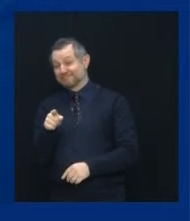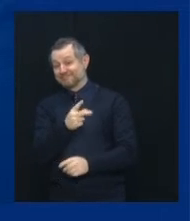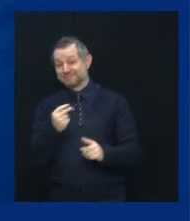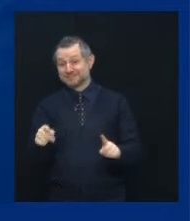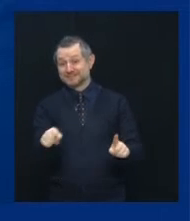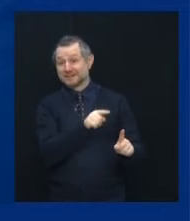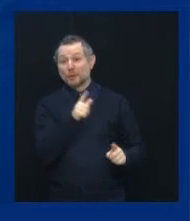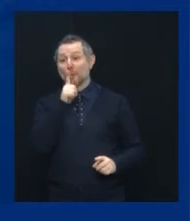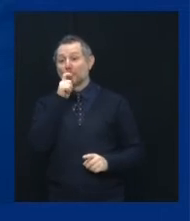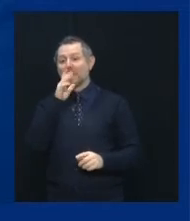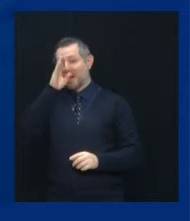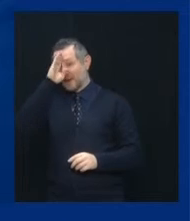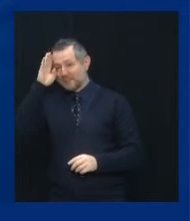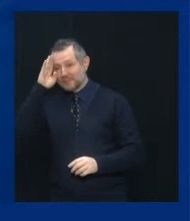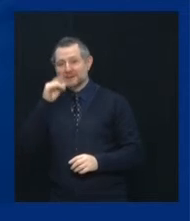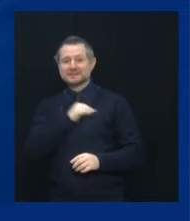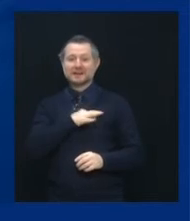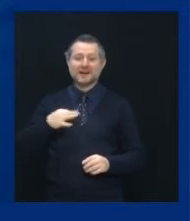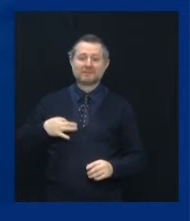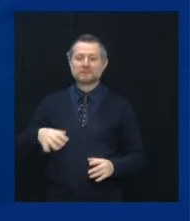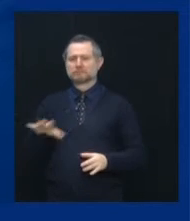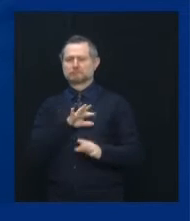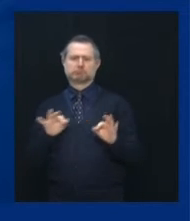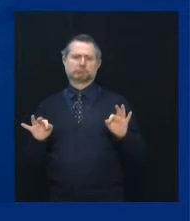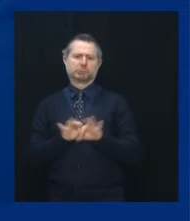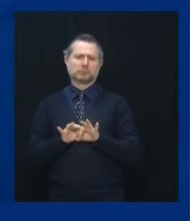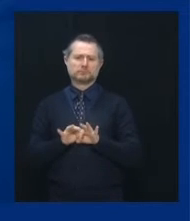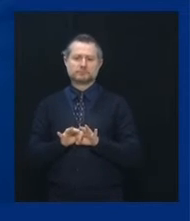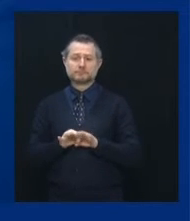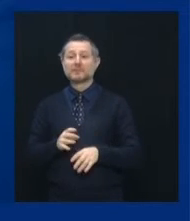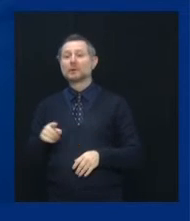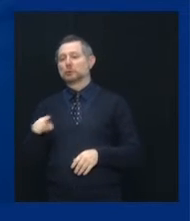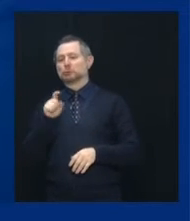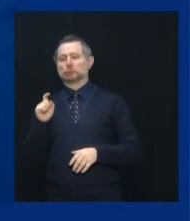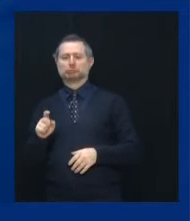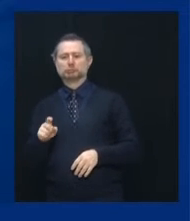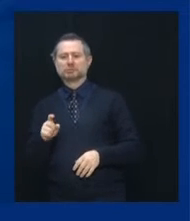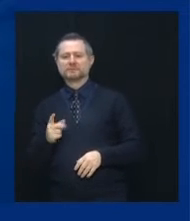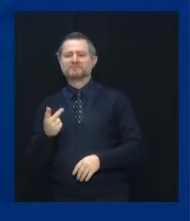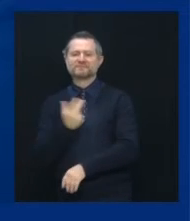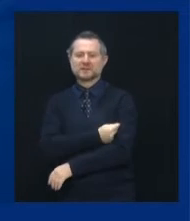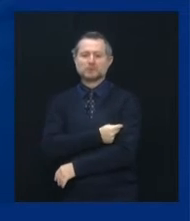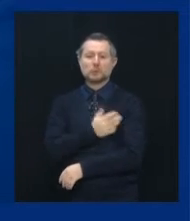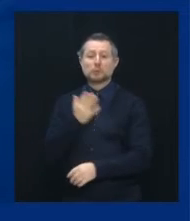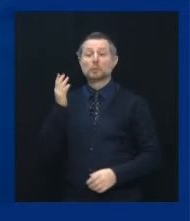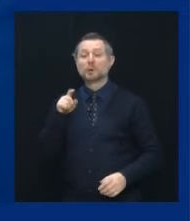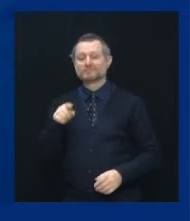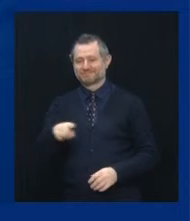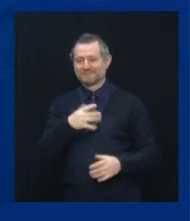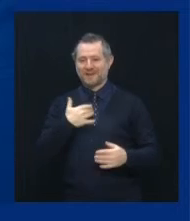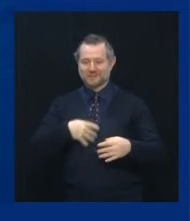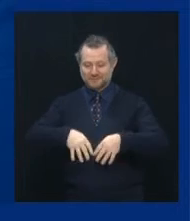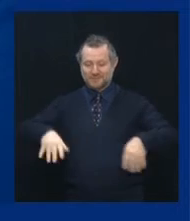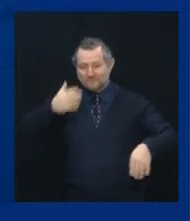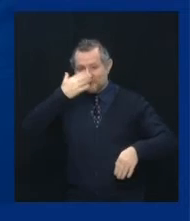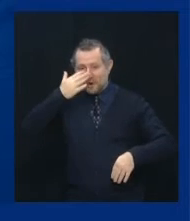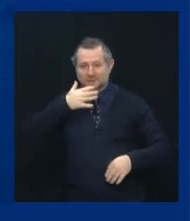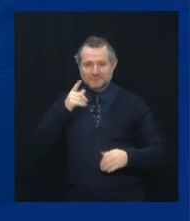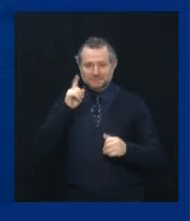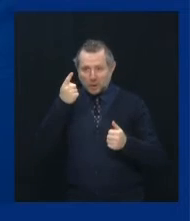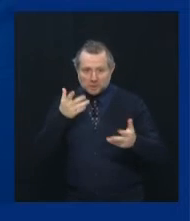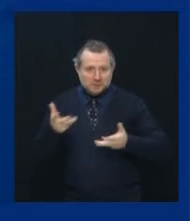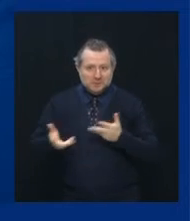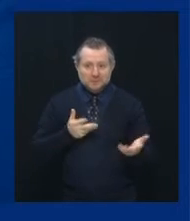vital. They should be vaccinated because, first of all, they are the front line. Everybody talks about